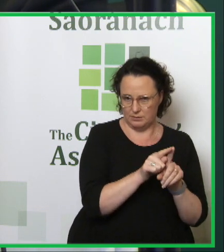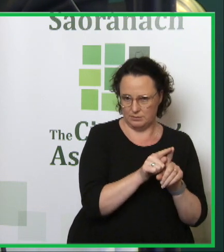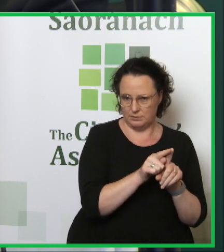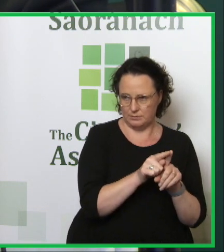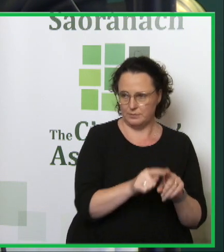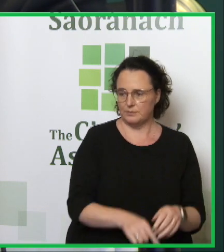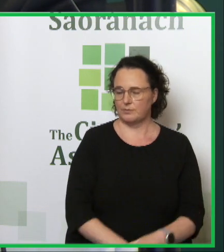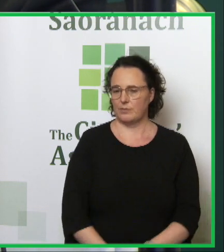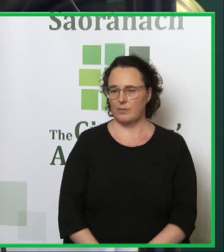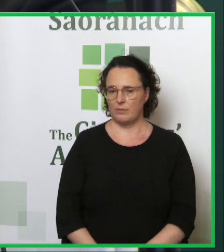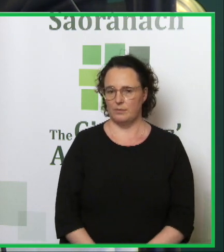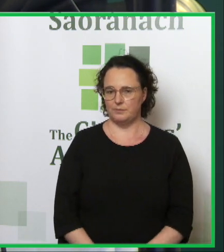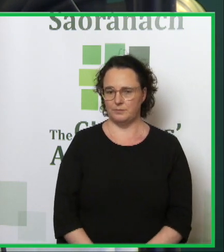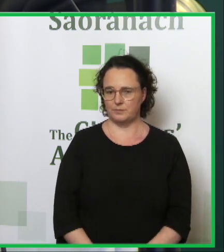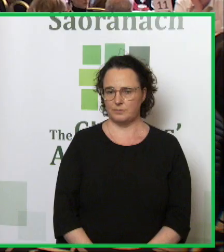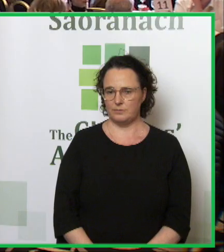Just take the screen down.